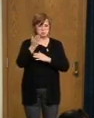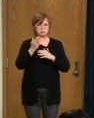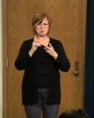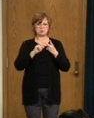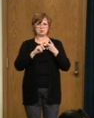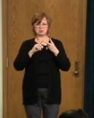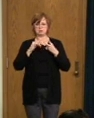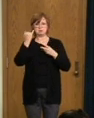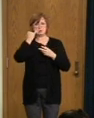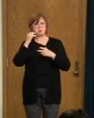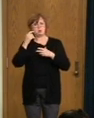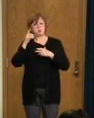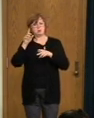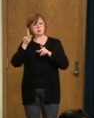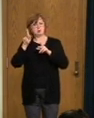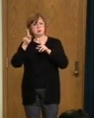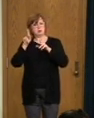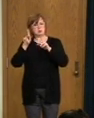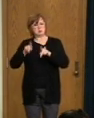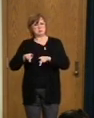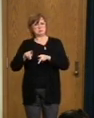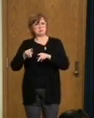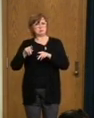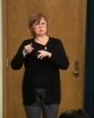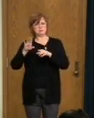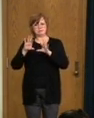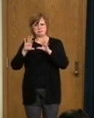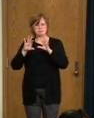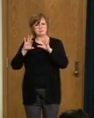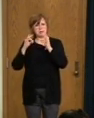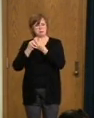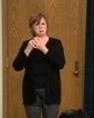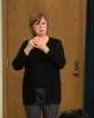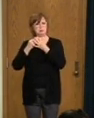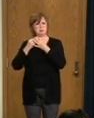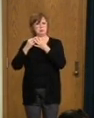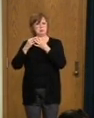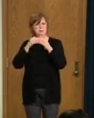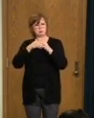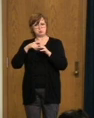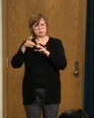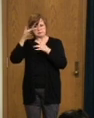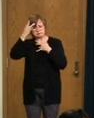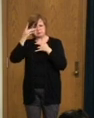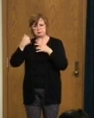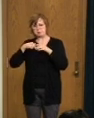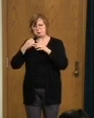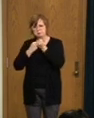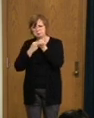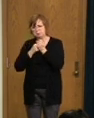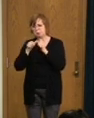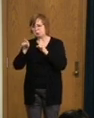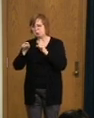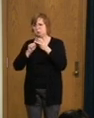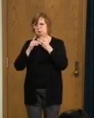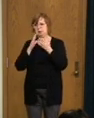an unexpected illness in a family or a friend, whether it's in the way that together we have come together to support one another in addressing